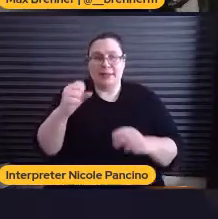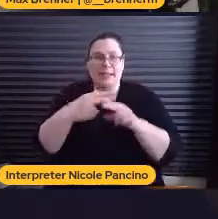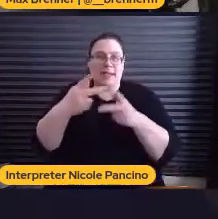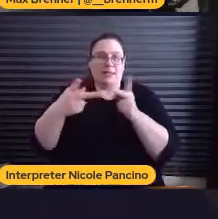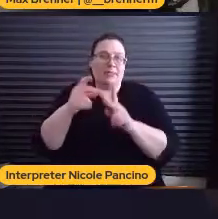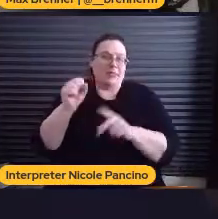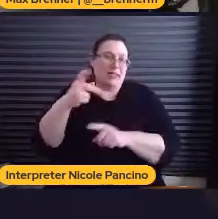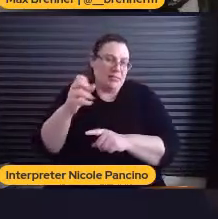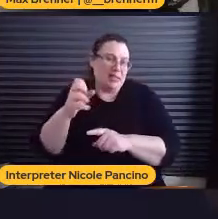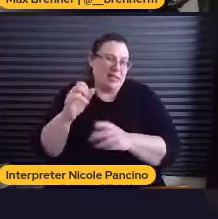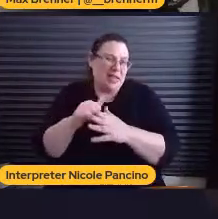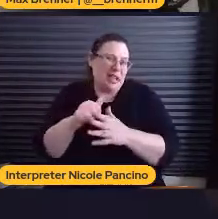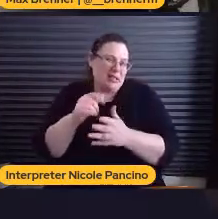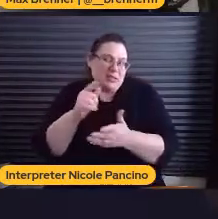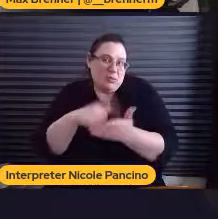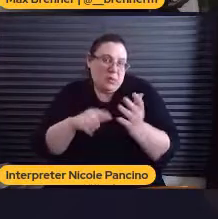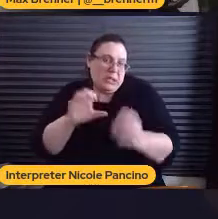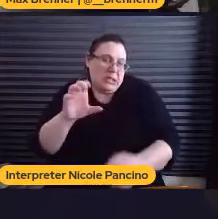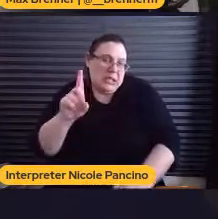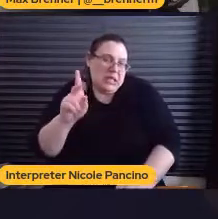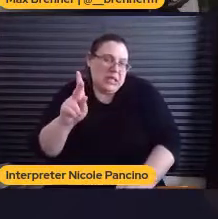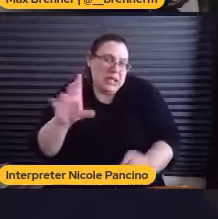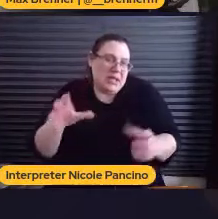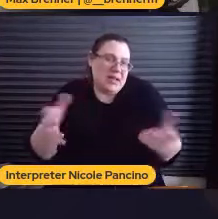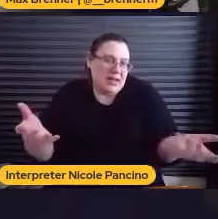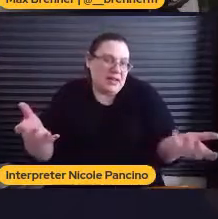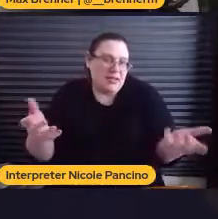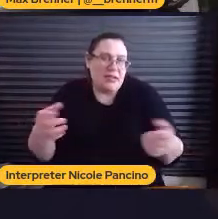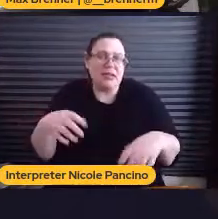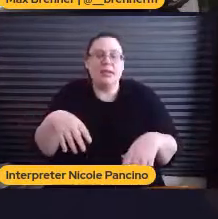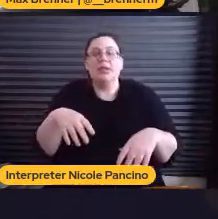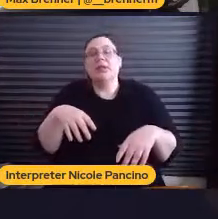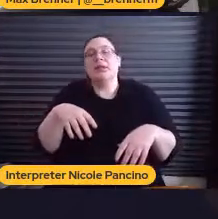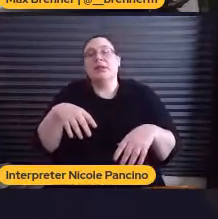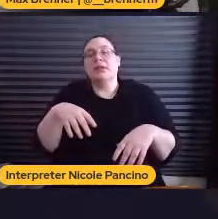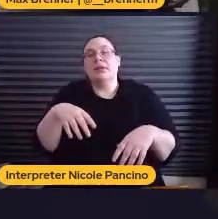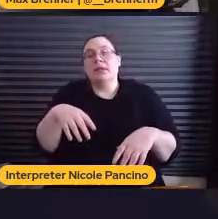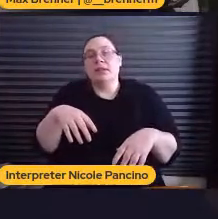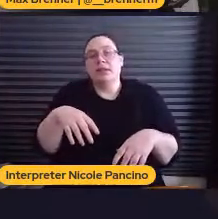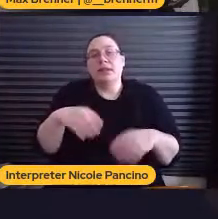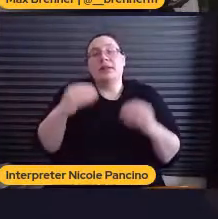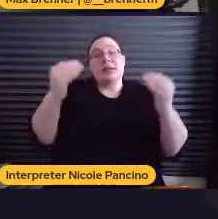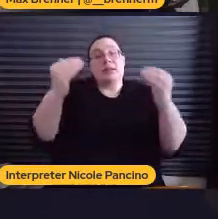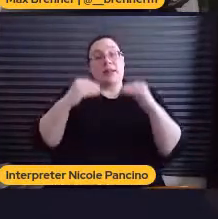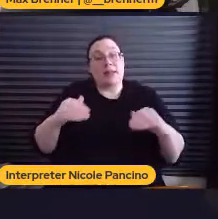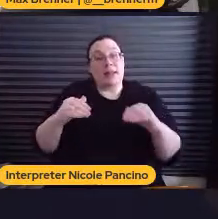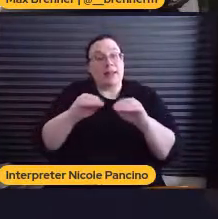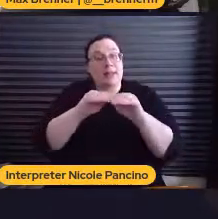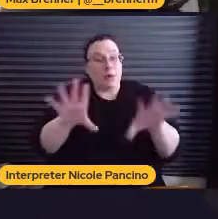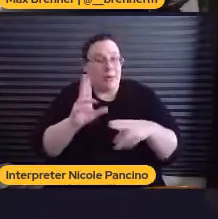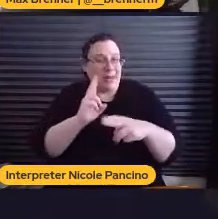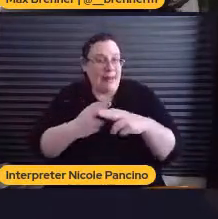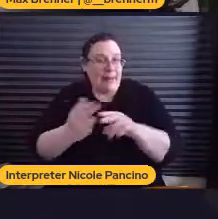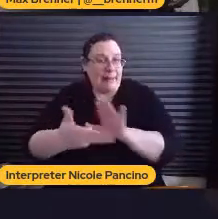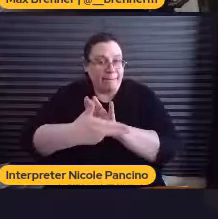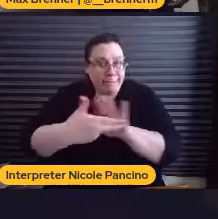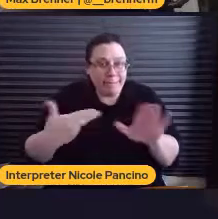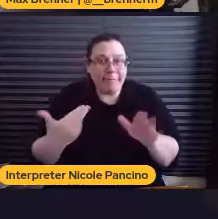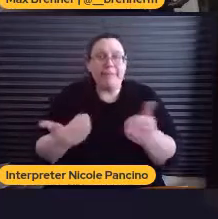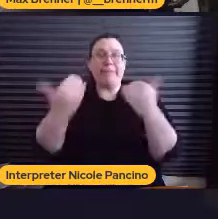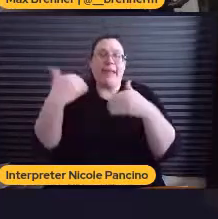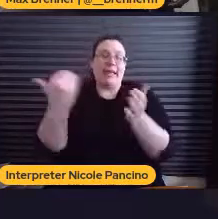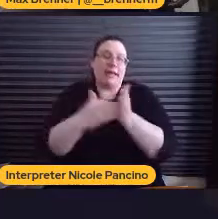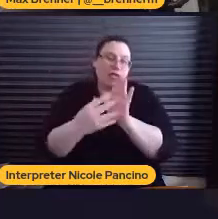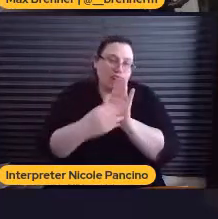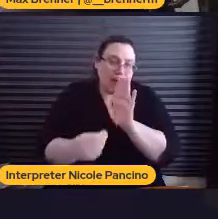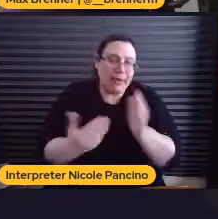what cdk8s delivers us. Then we give our deployment a name, yet again, a replica.